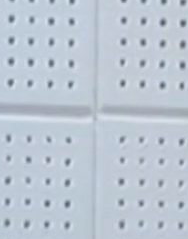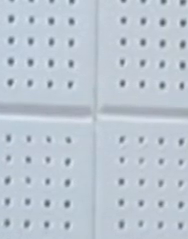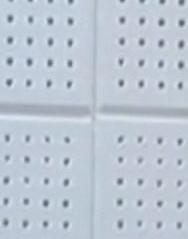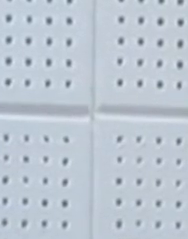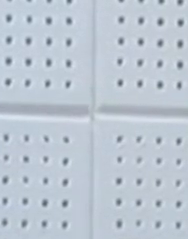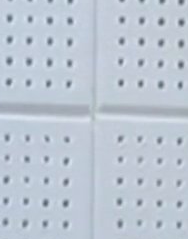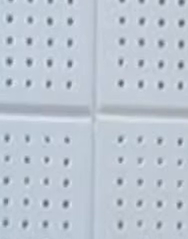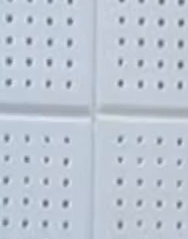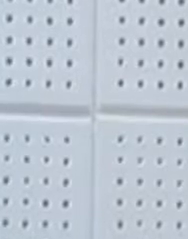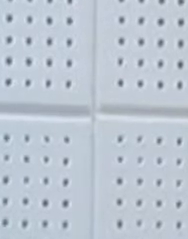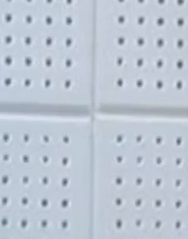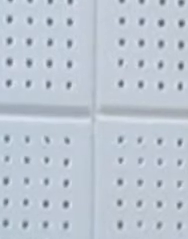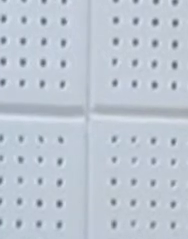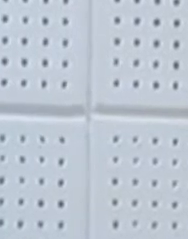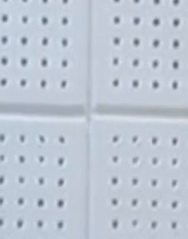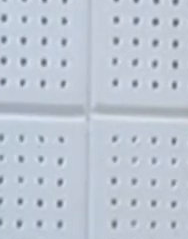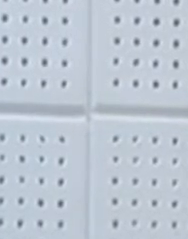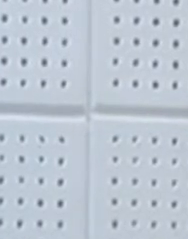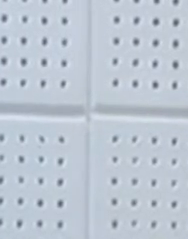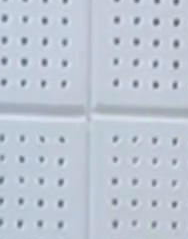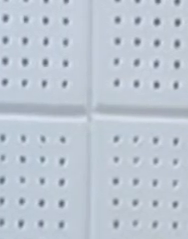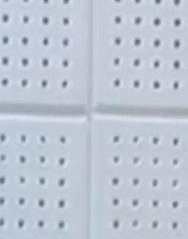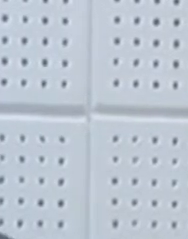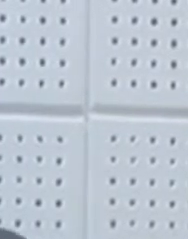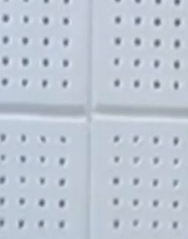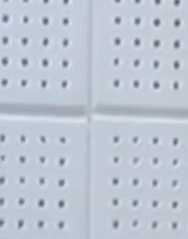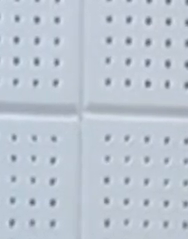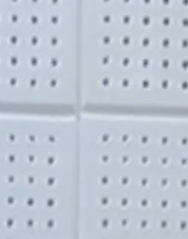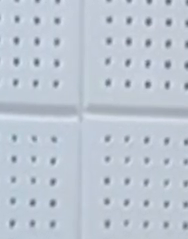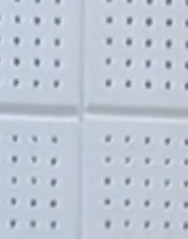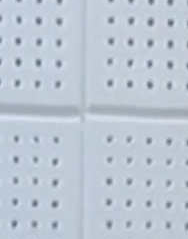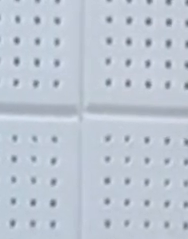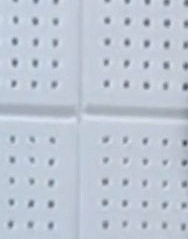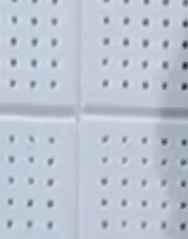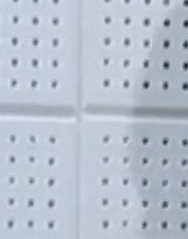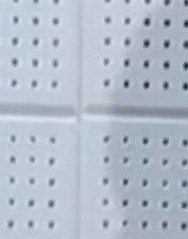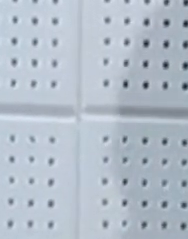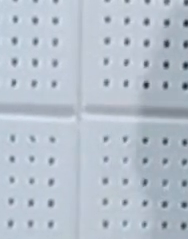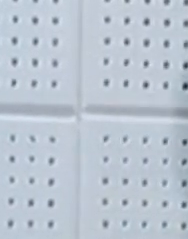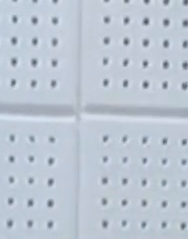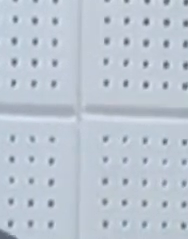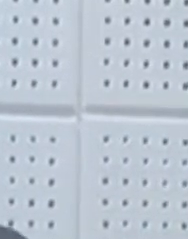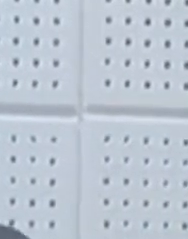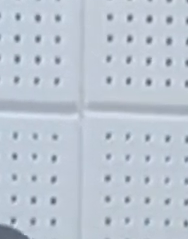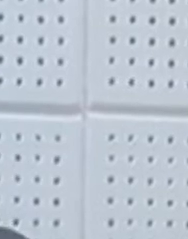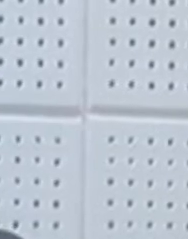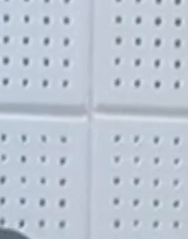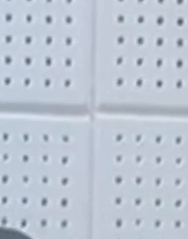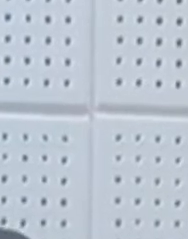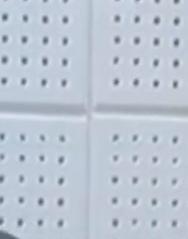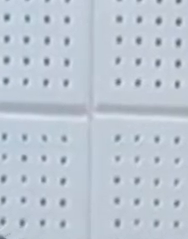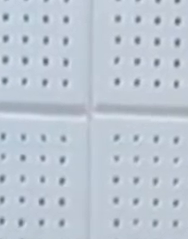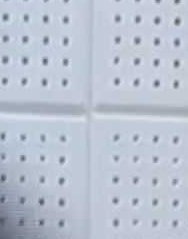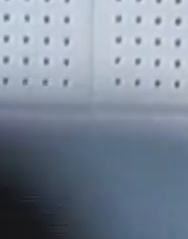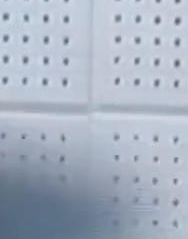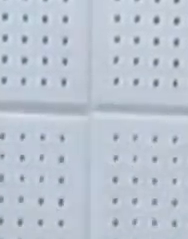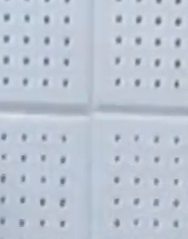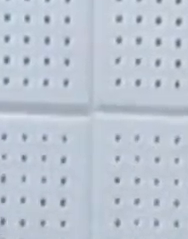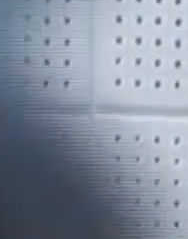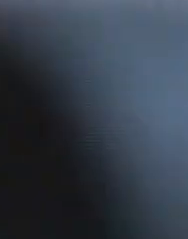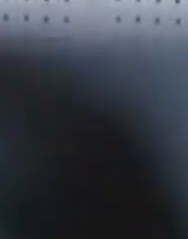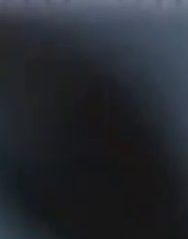decision. As the court pleases, Your Honor. Thank you, Mr. Professor. The 7 days will be incarceration to